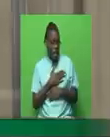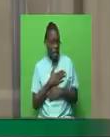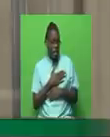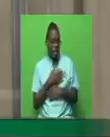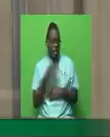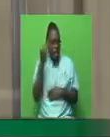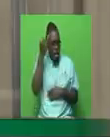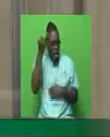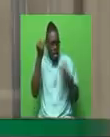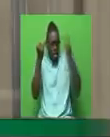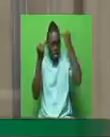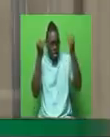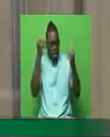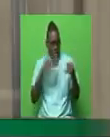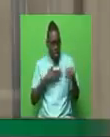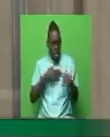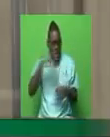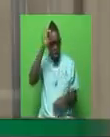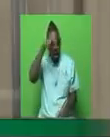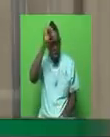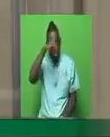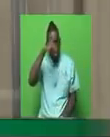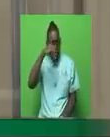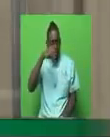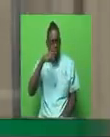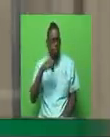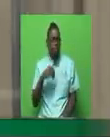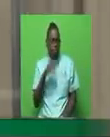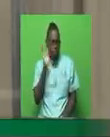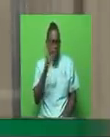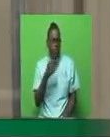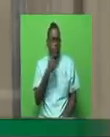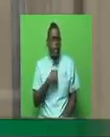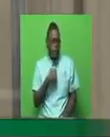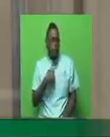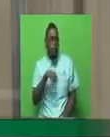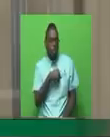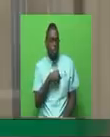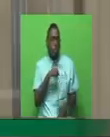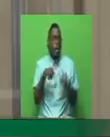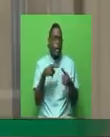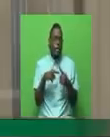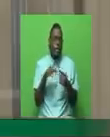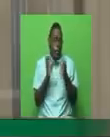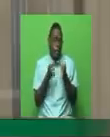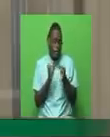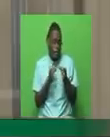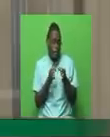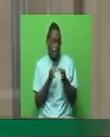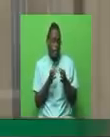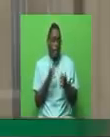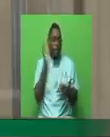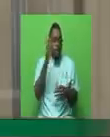this is the Ministry of Finance's view, whether this is this government's view, that there should be no